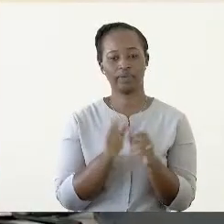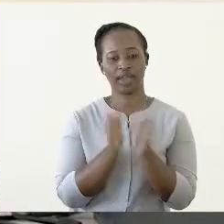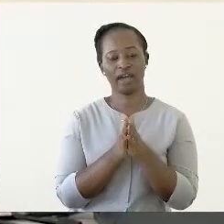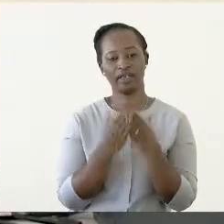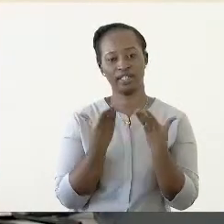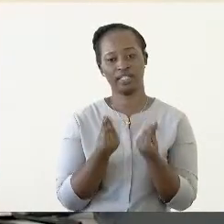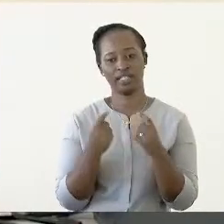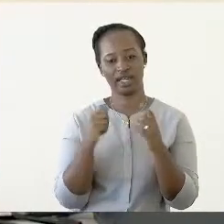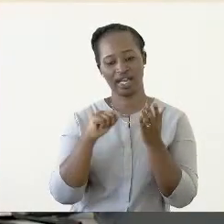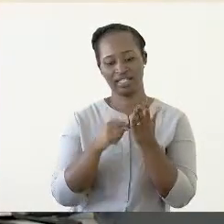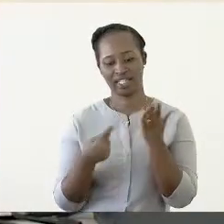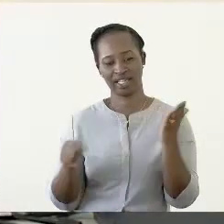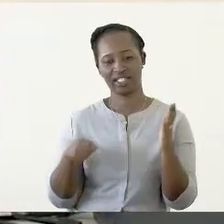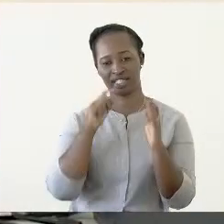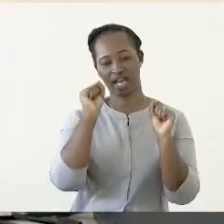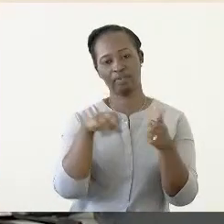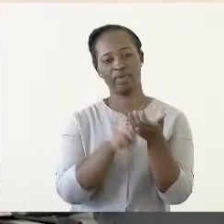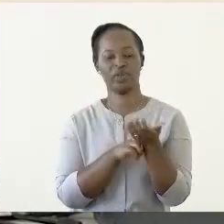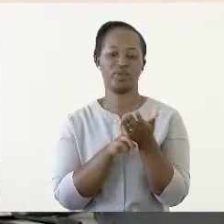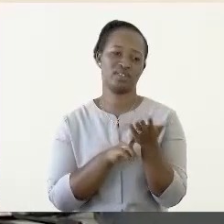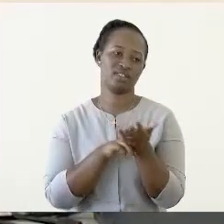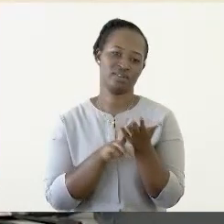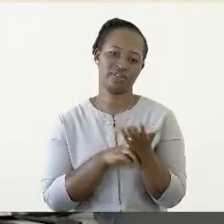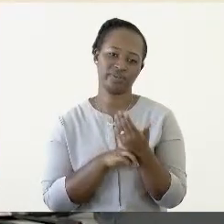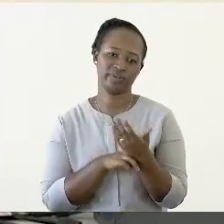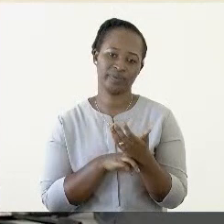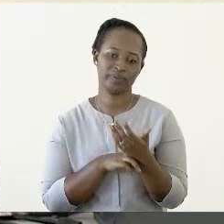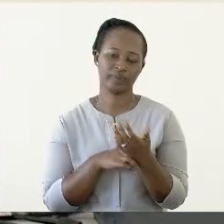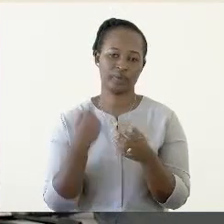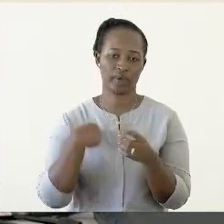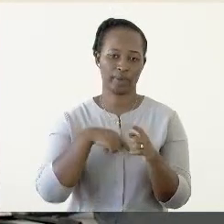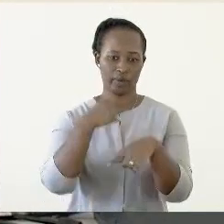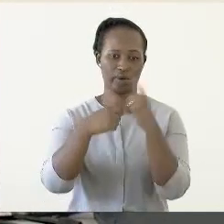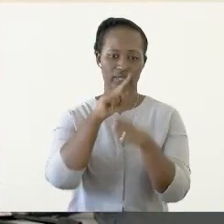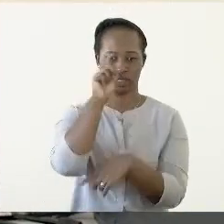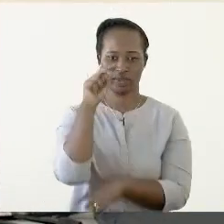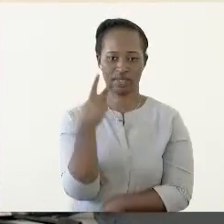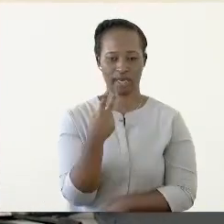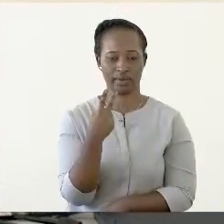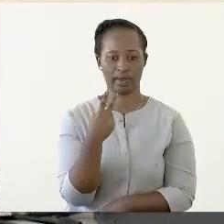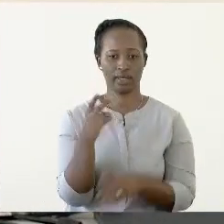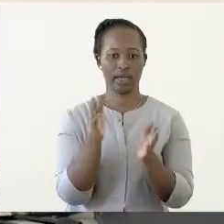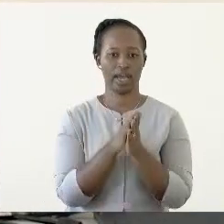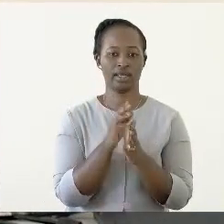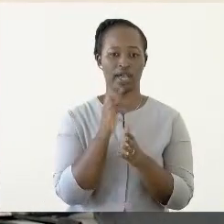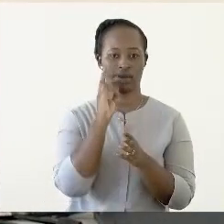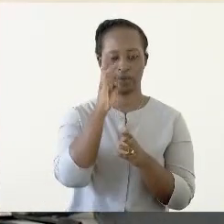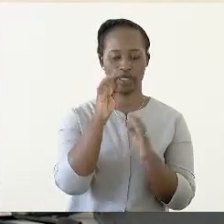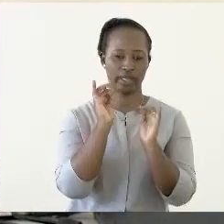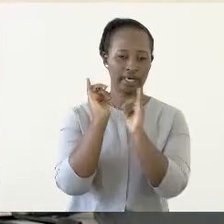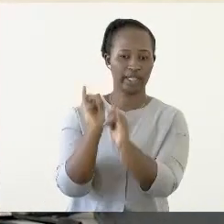easier techniques that can be used. We go to the second question, and I will leave the